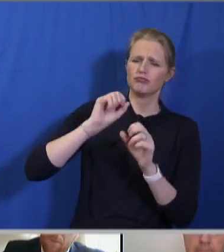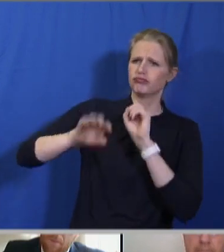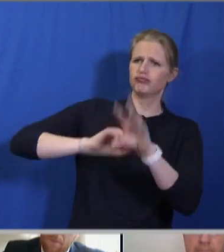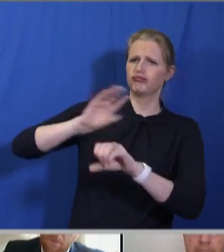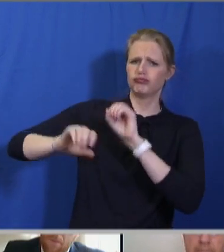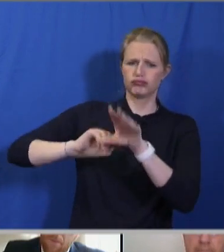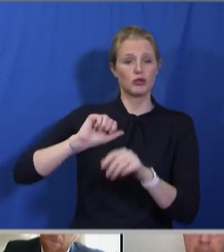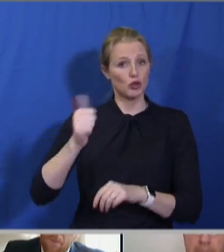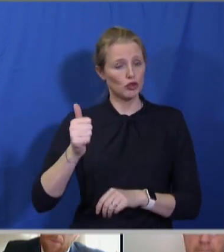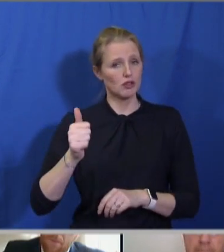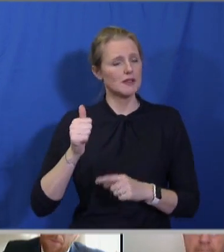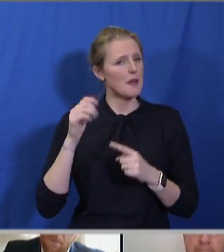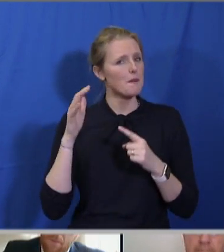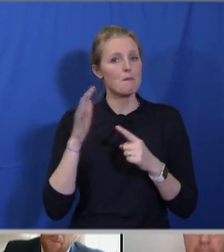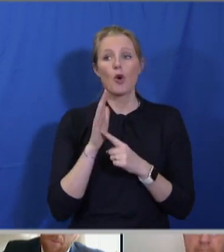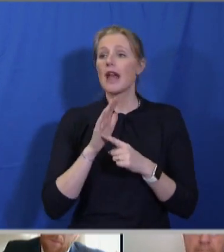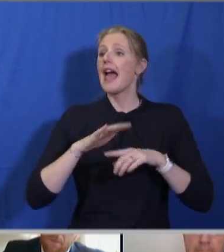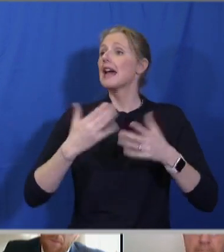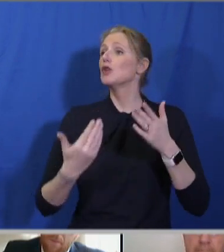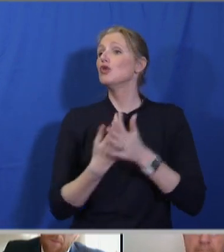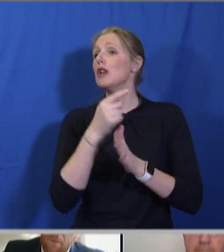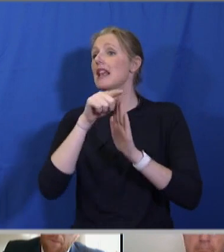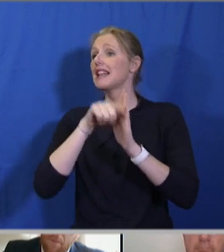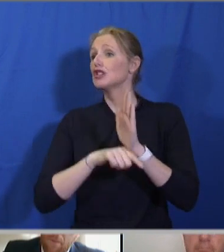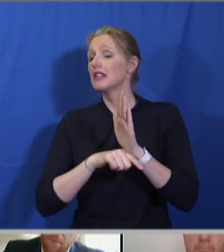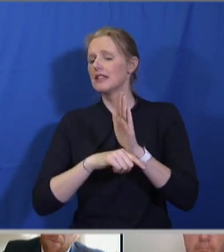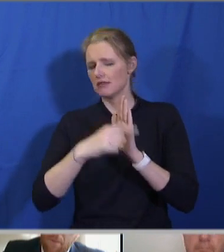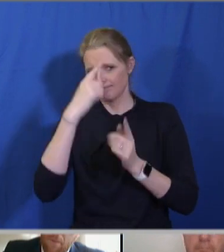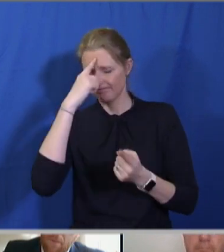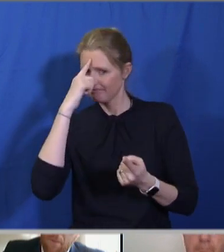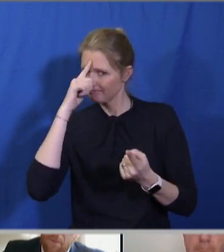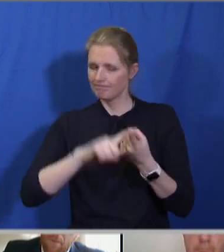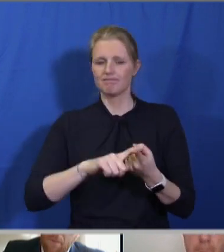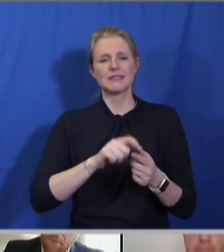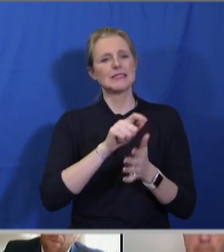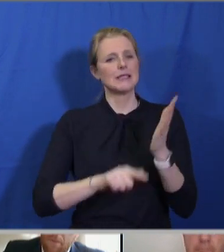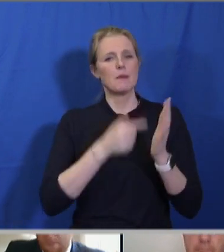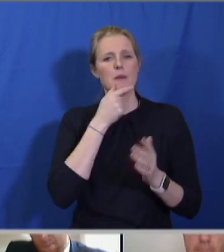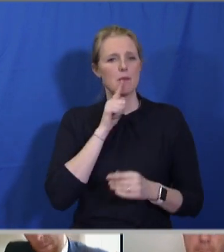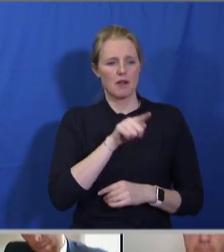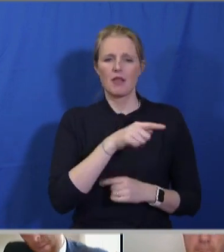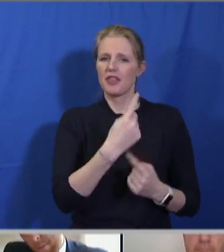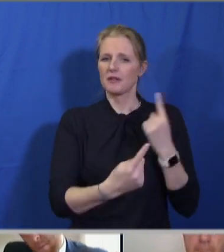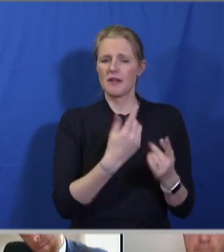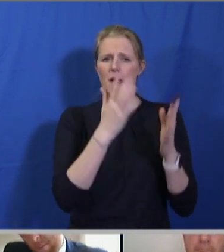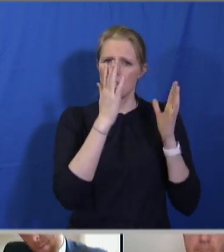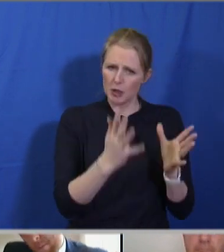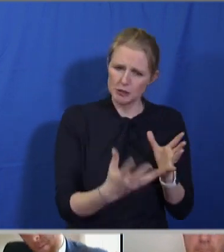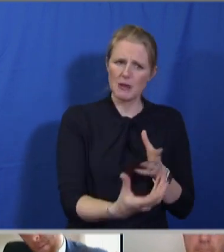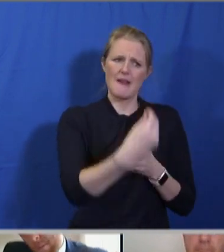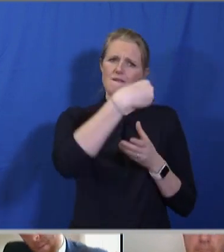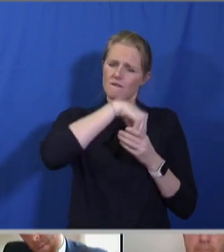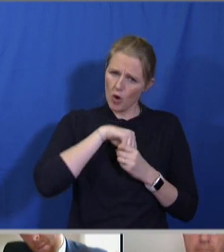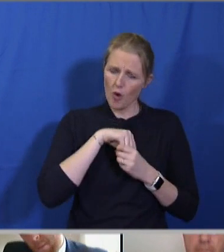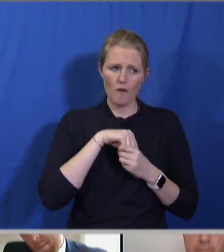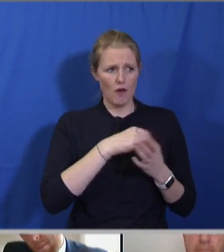are to the forefront of shaping new legislation and policy. And disabled people must also have a substantive role in